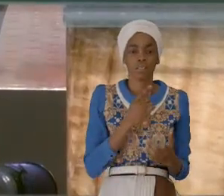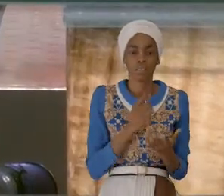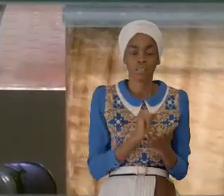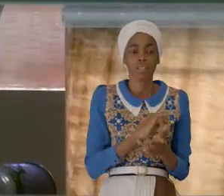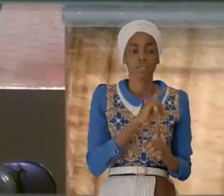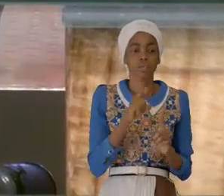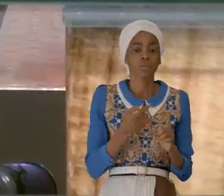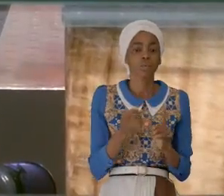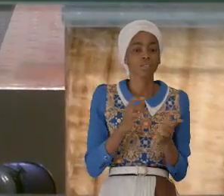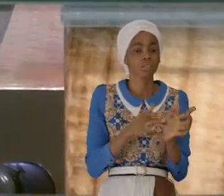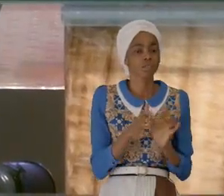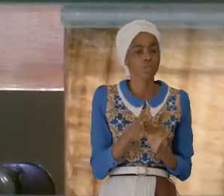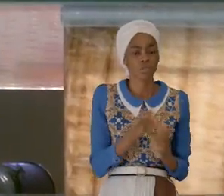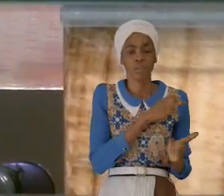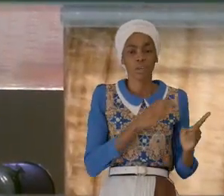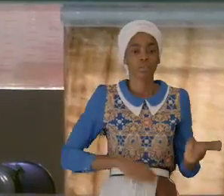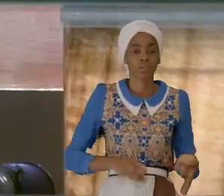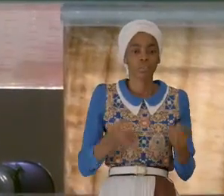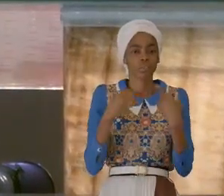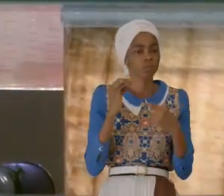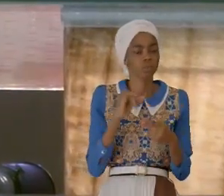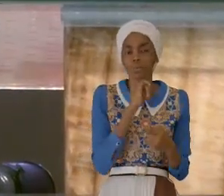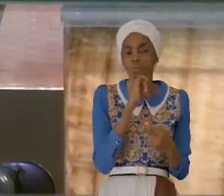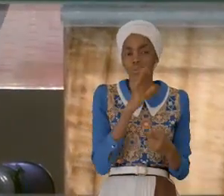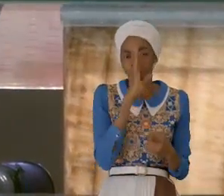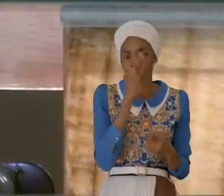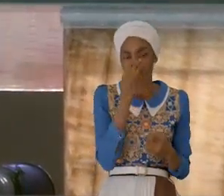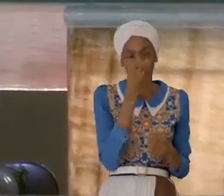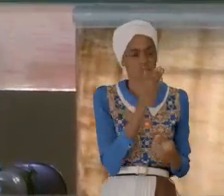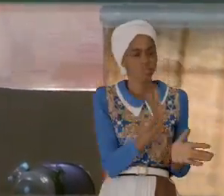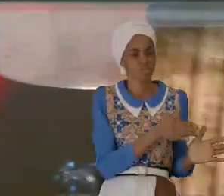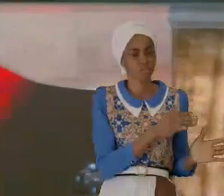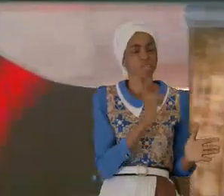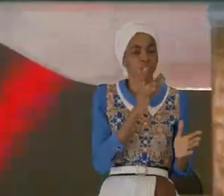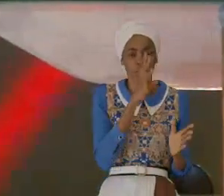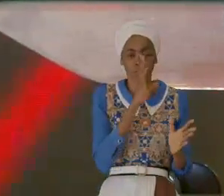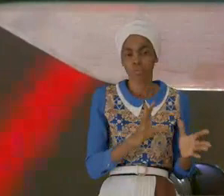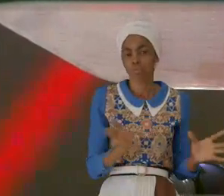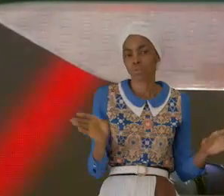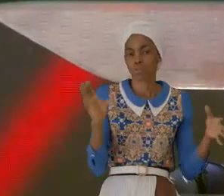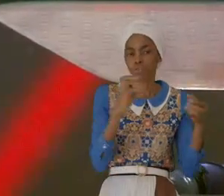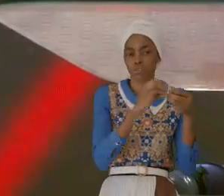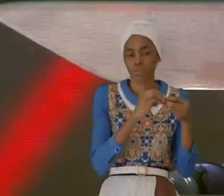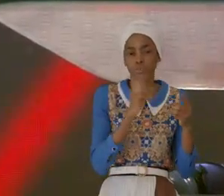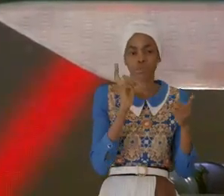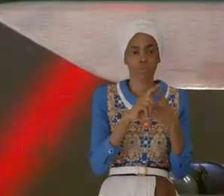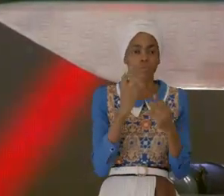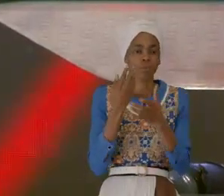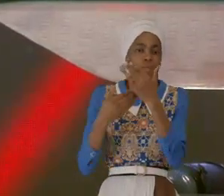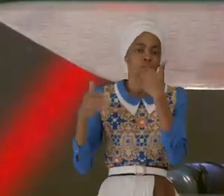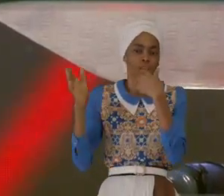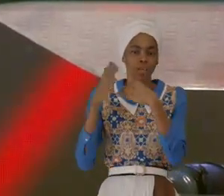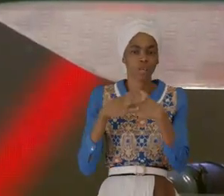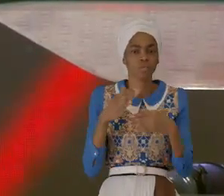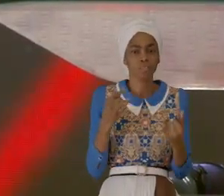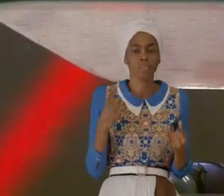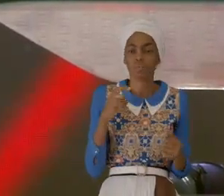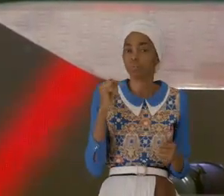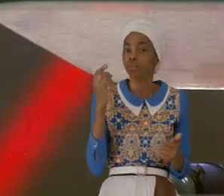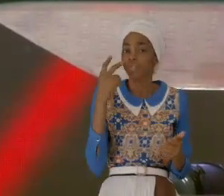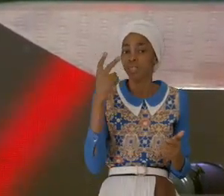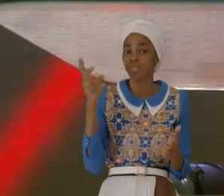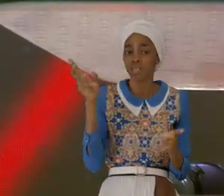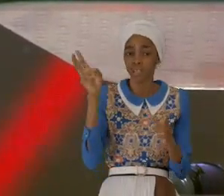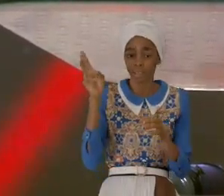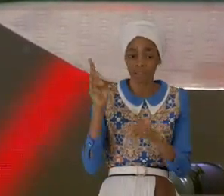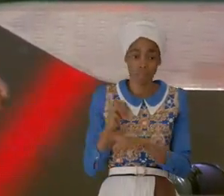not be left out. They'll get to heaven. He had seen them at the commencement of the race. He